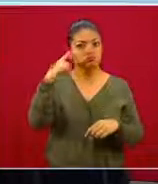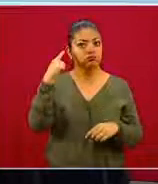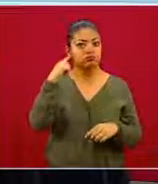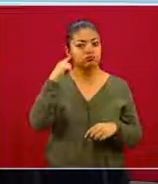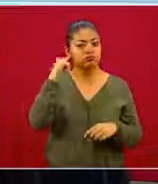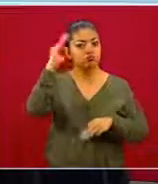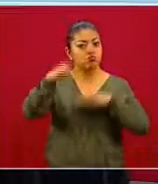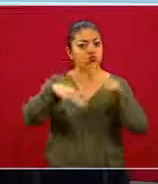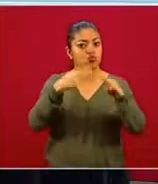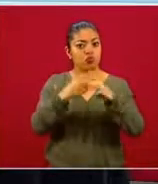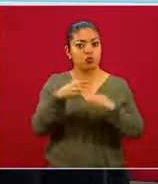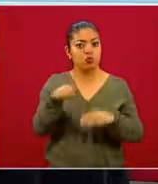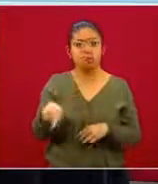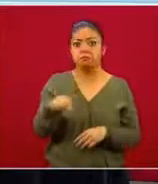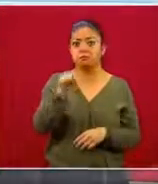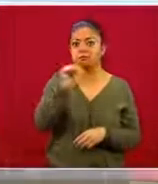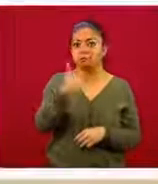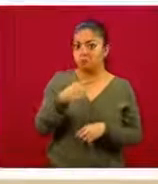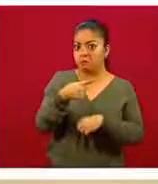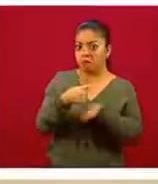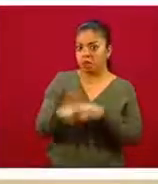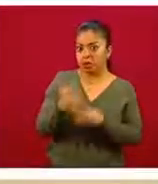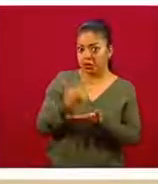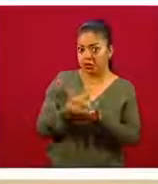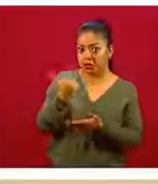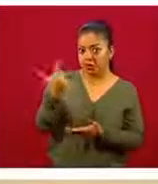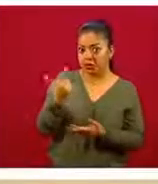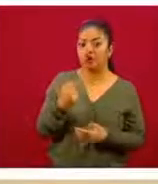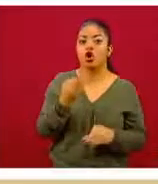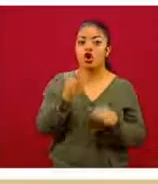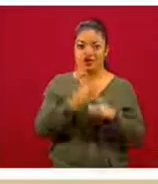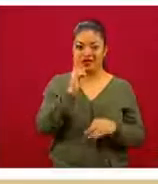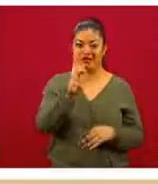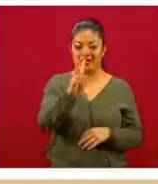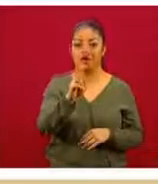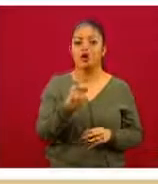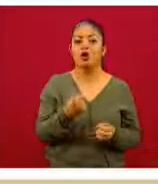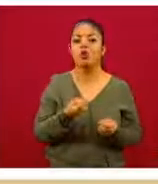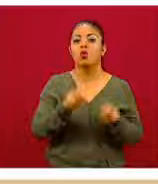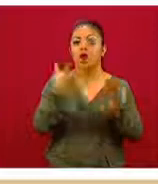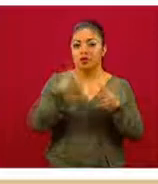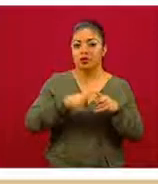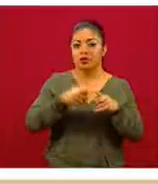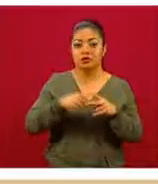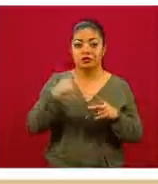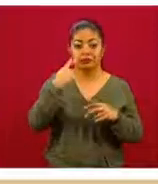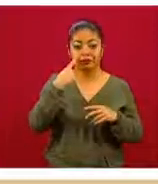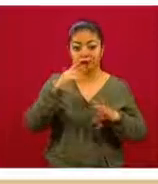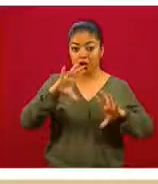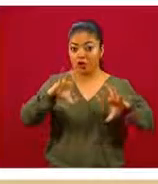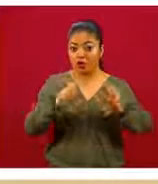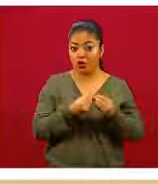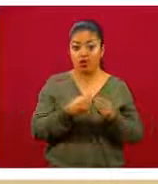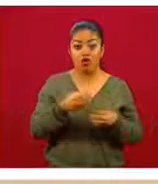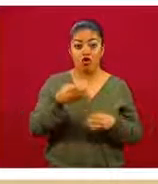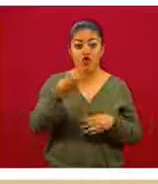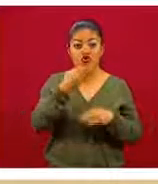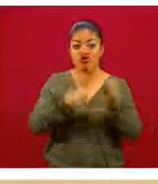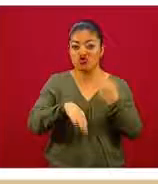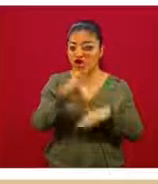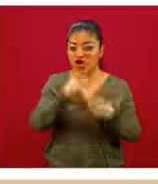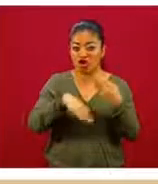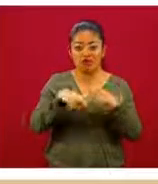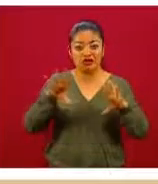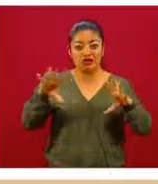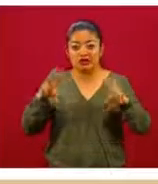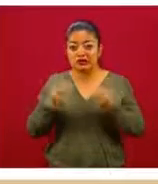people who are under 20 years old. And we see that these people have been affected to a lesser degree. Of the total